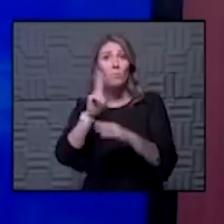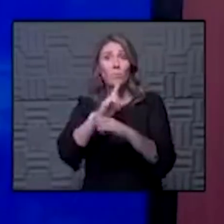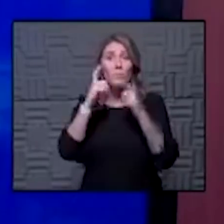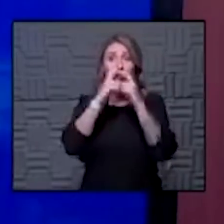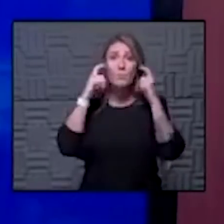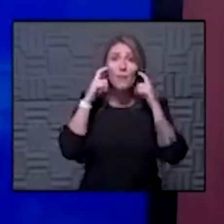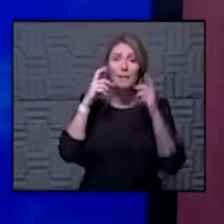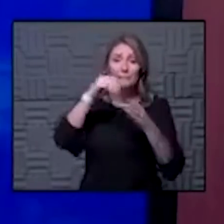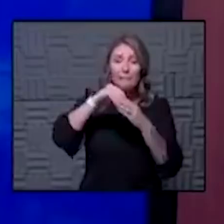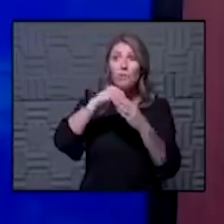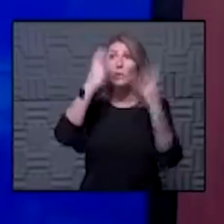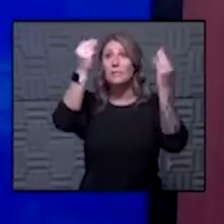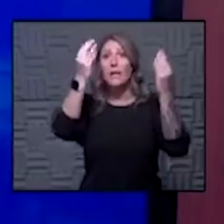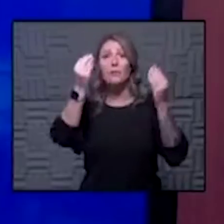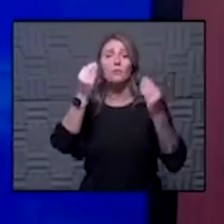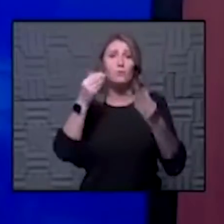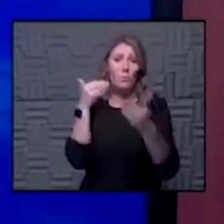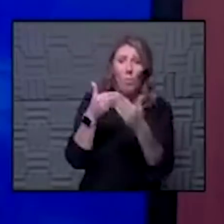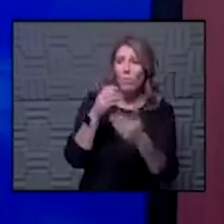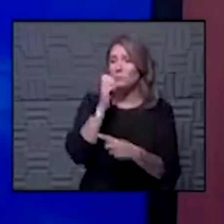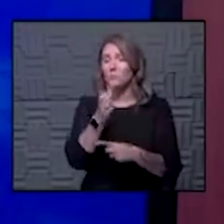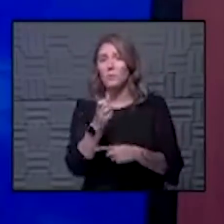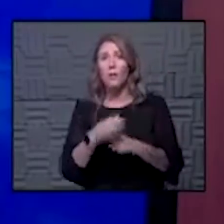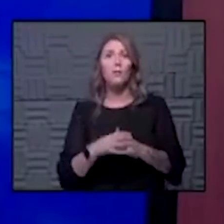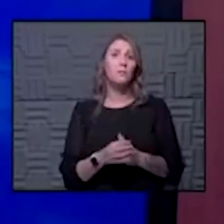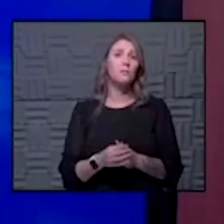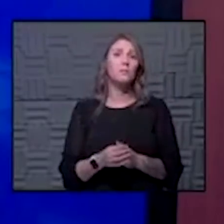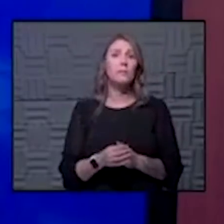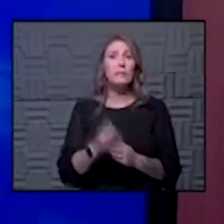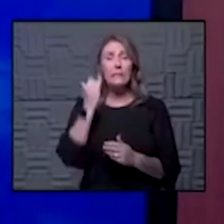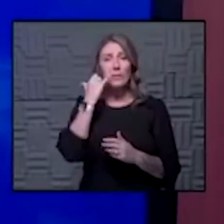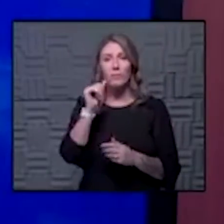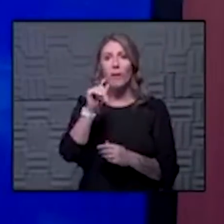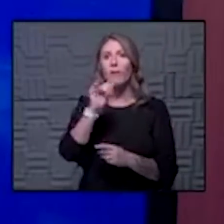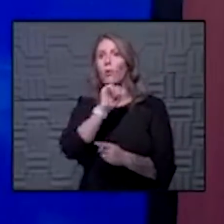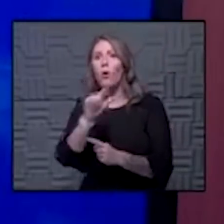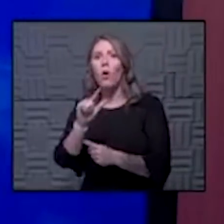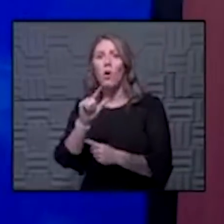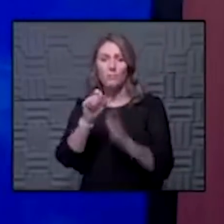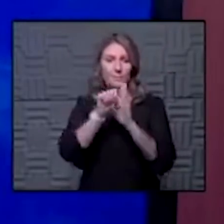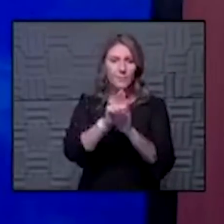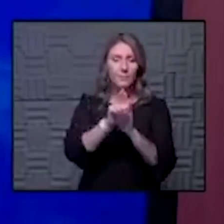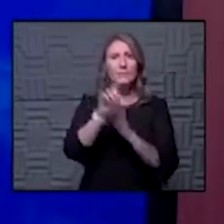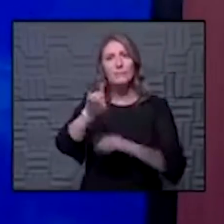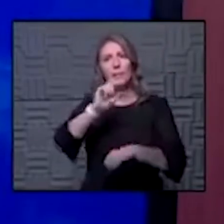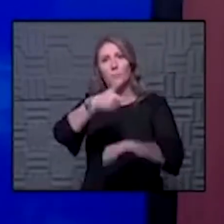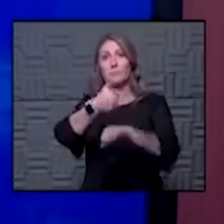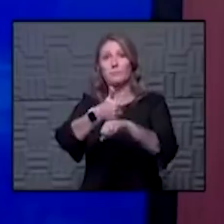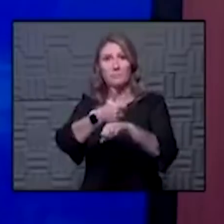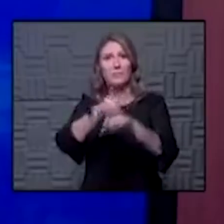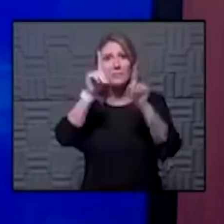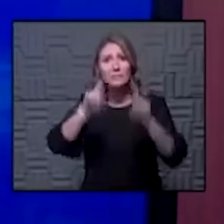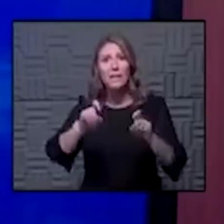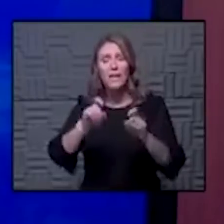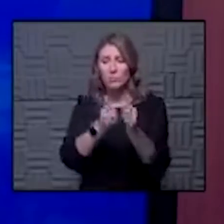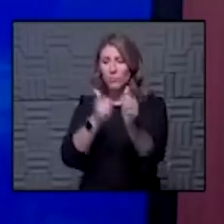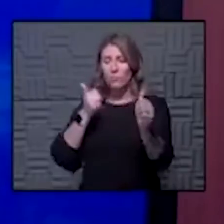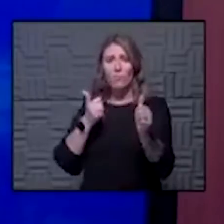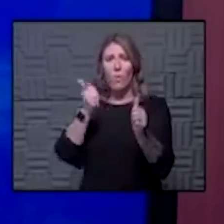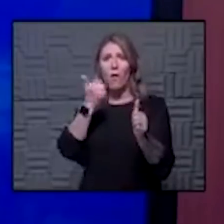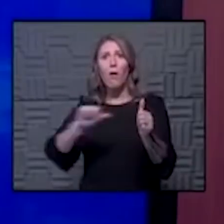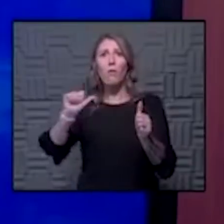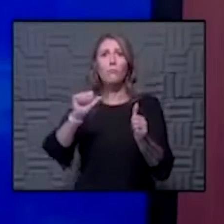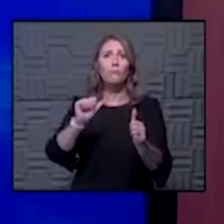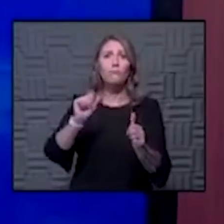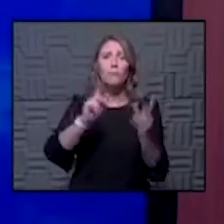with anyone, indoors, outdoors, close or not. If you're at all symptomatic, arrange to be tested. Stay away from others if you have